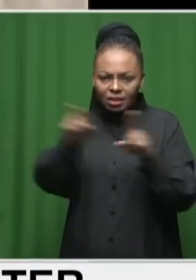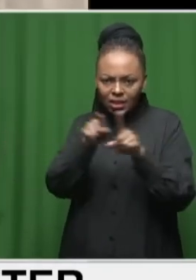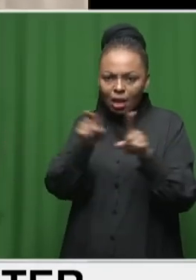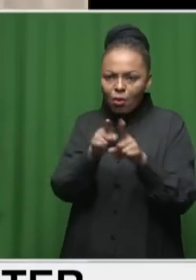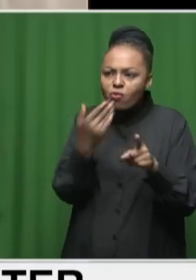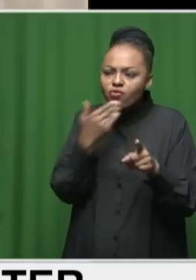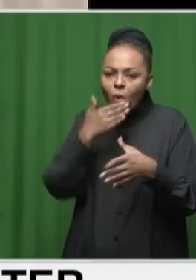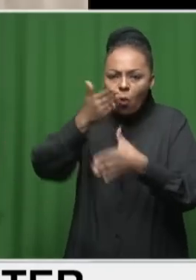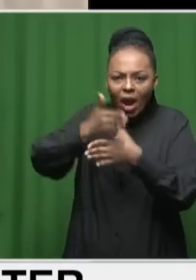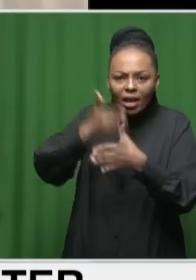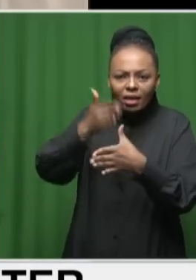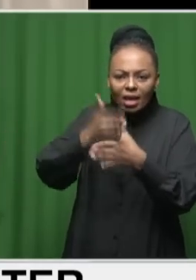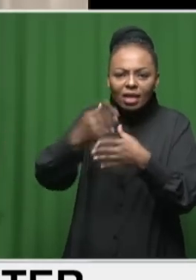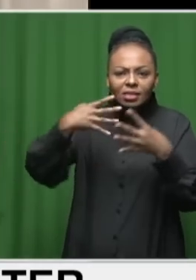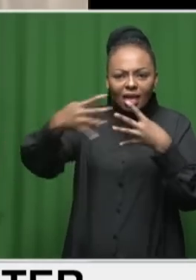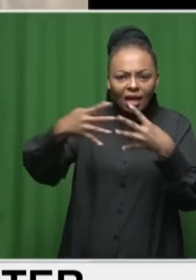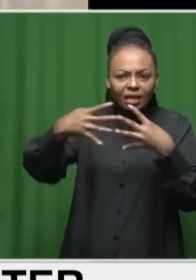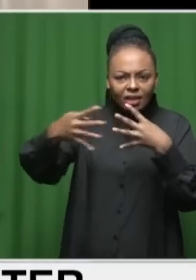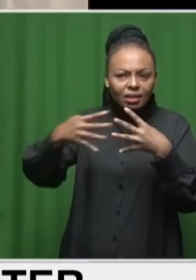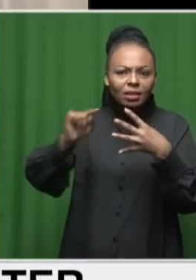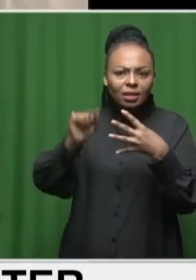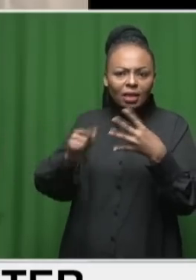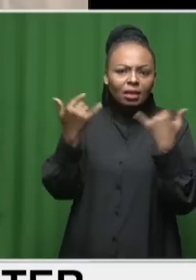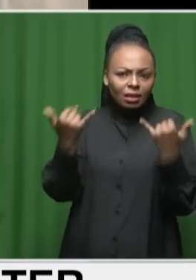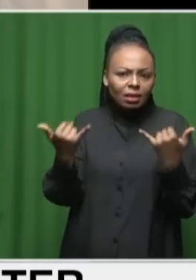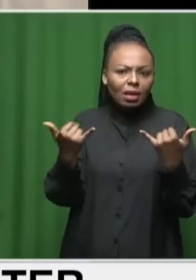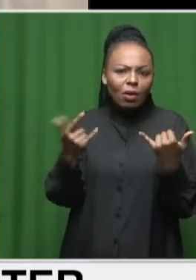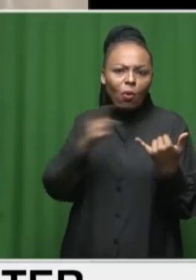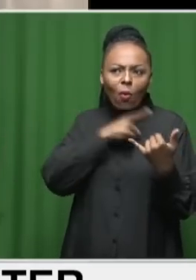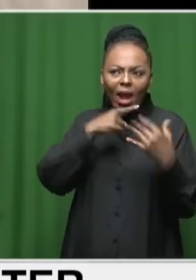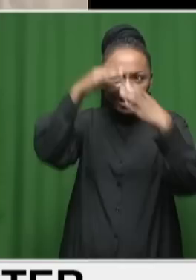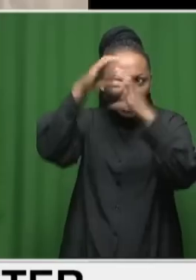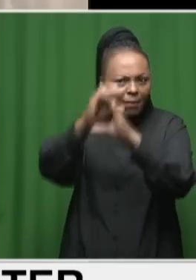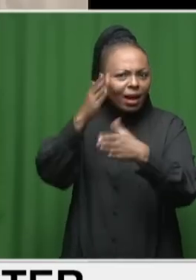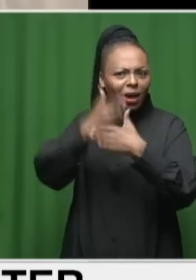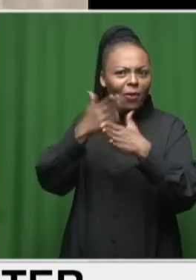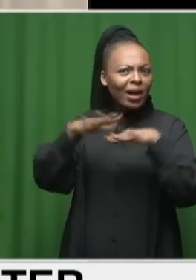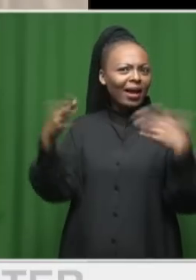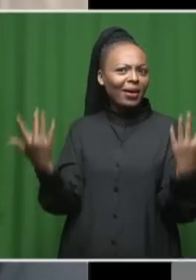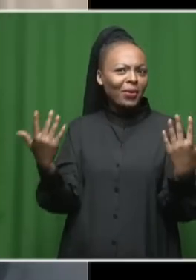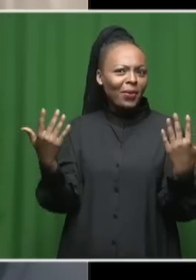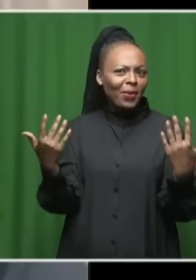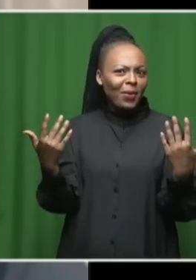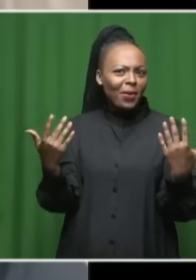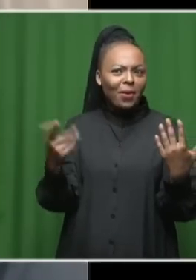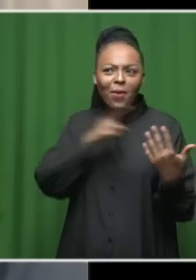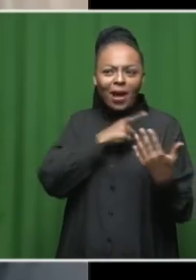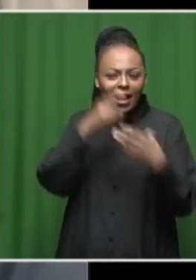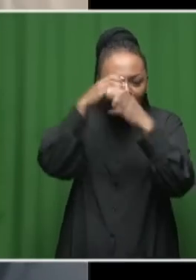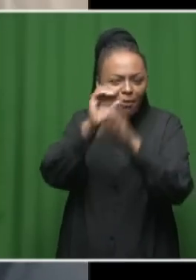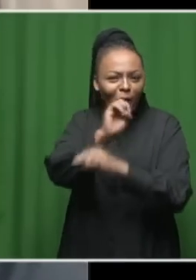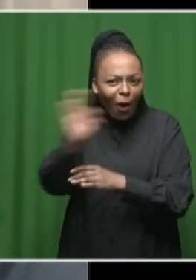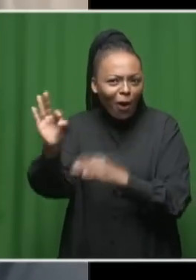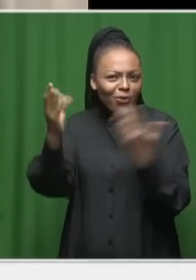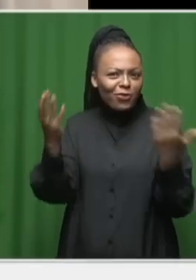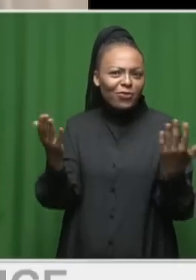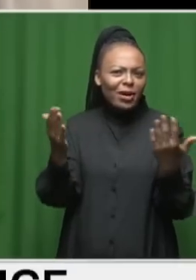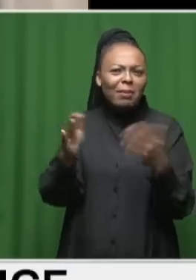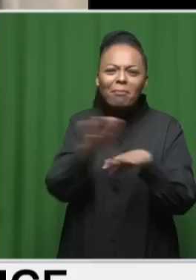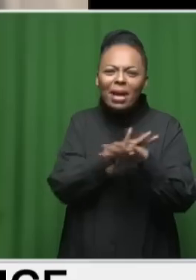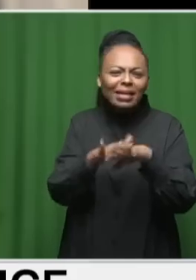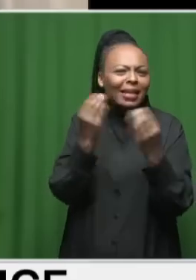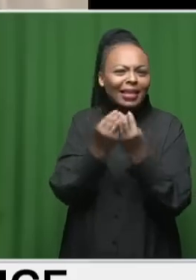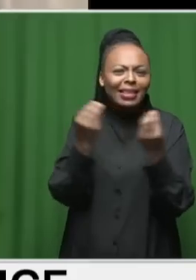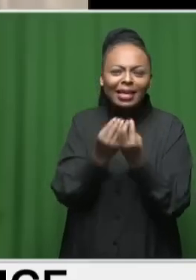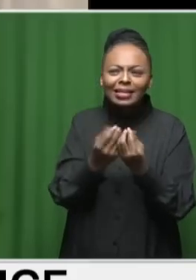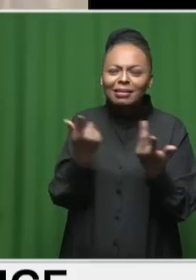was working in that particular area and why was the cameras not working. Those are the things, those are basic things. This thing is not as